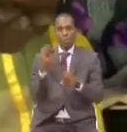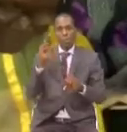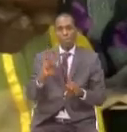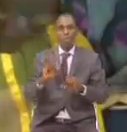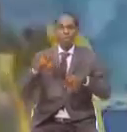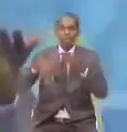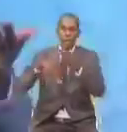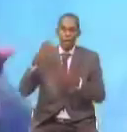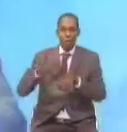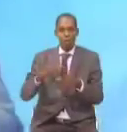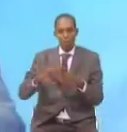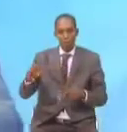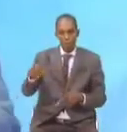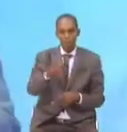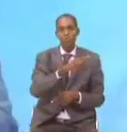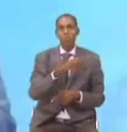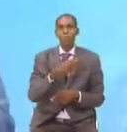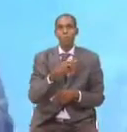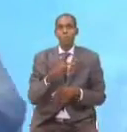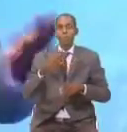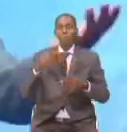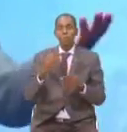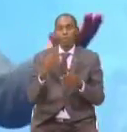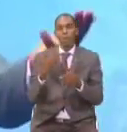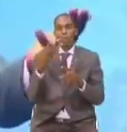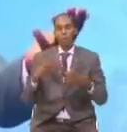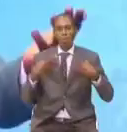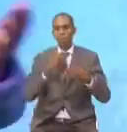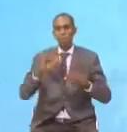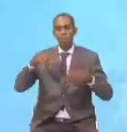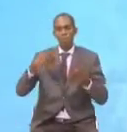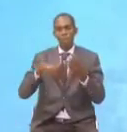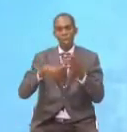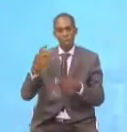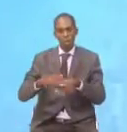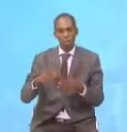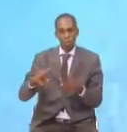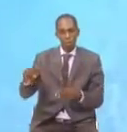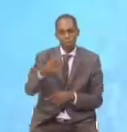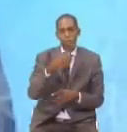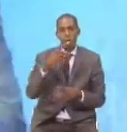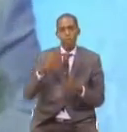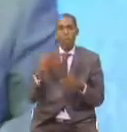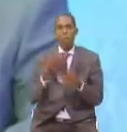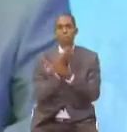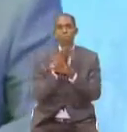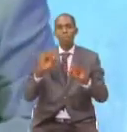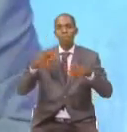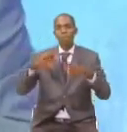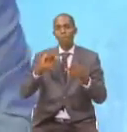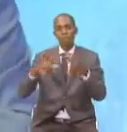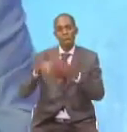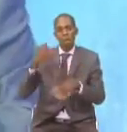unto you. The word of healing going forth unto you. And the word of deliverance going forth unto you. It shall